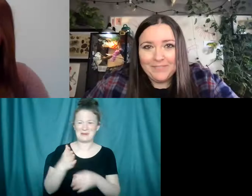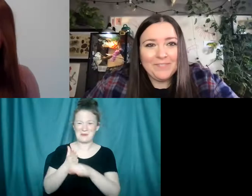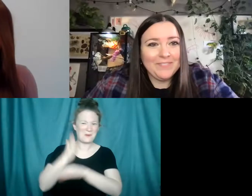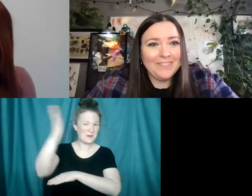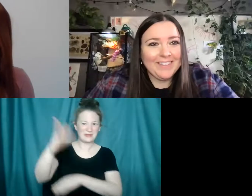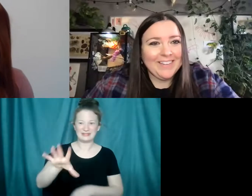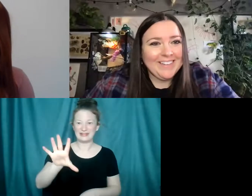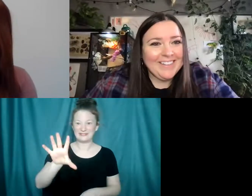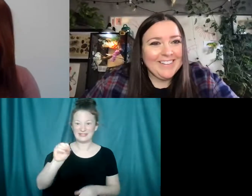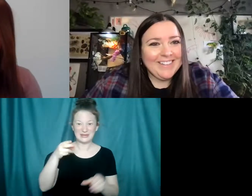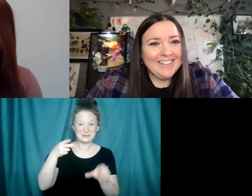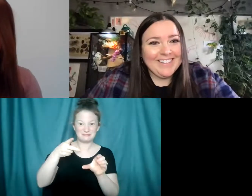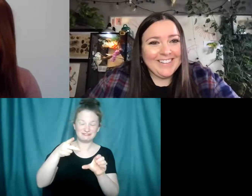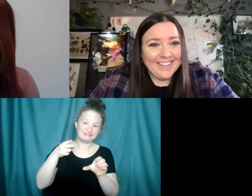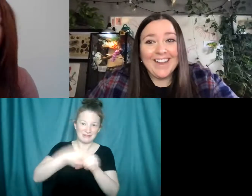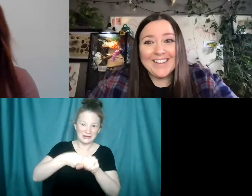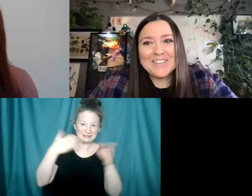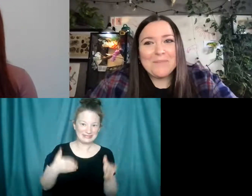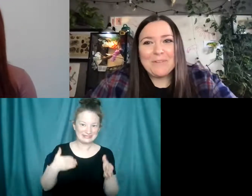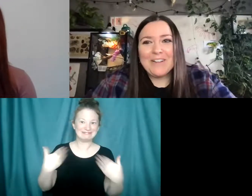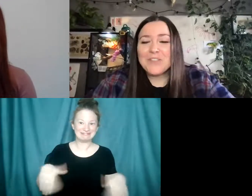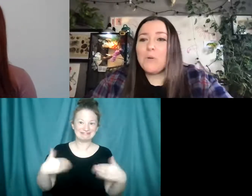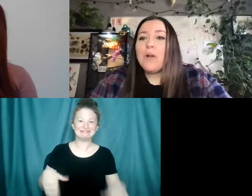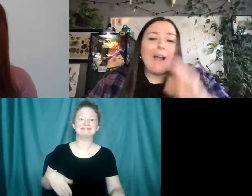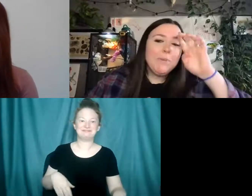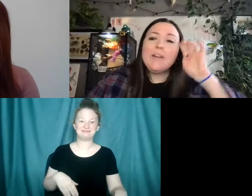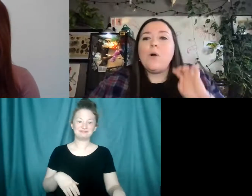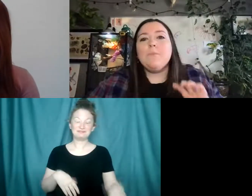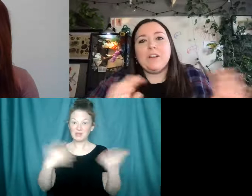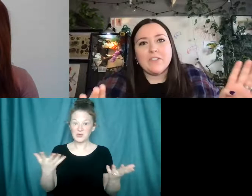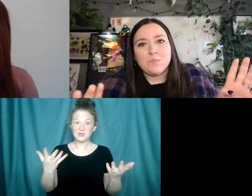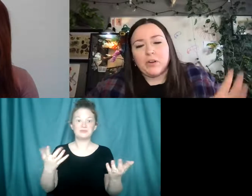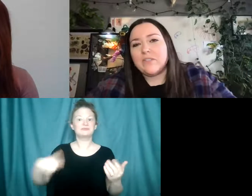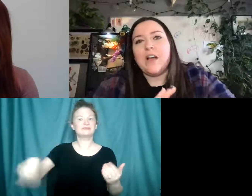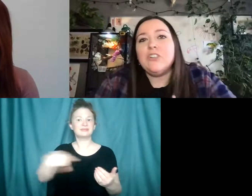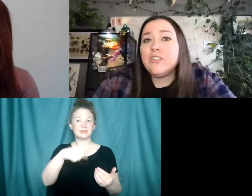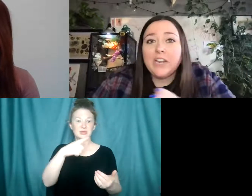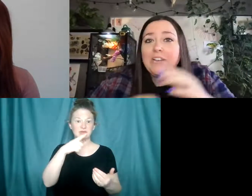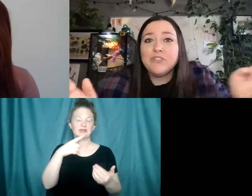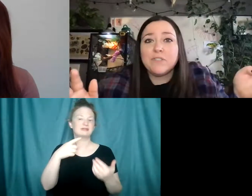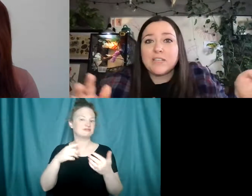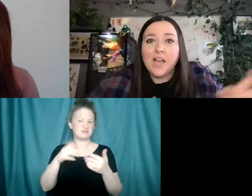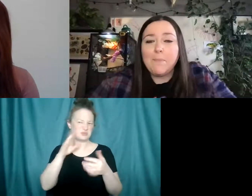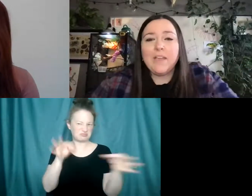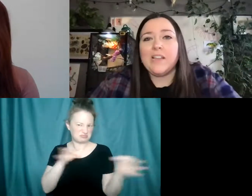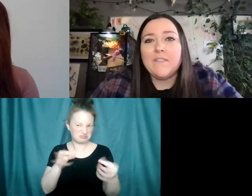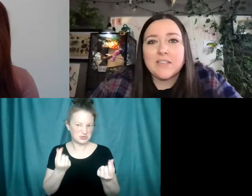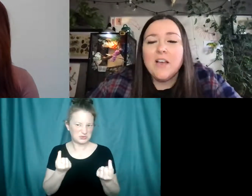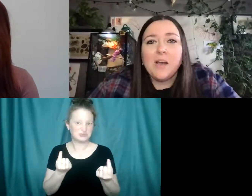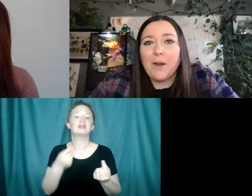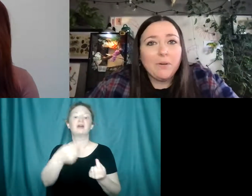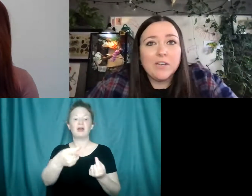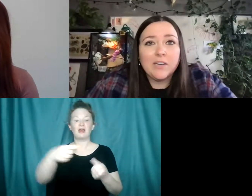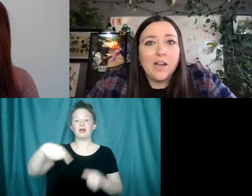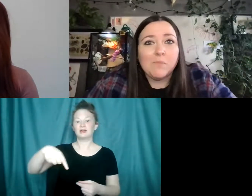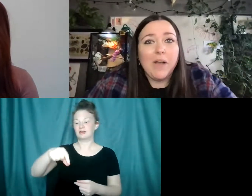a big group. I'm very happy. Yeah, it's going to be great. So everybody at home, here's how this works. Qin's going to introduce this topic and give us